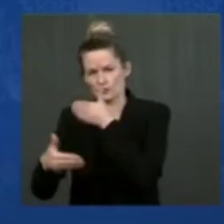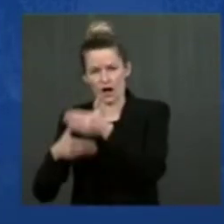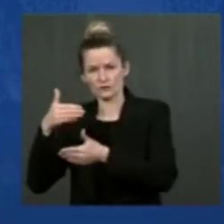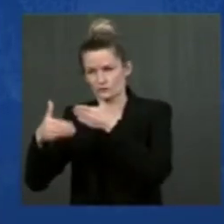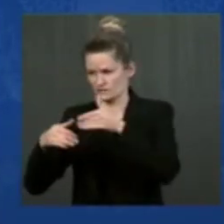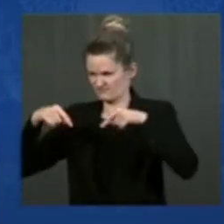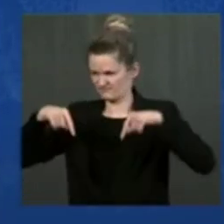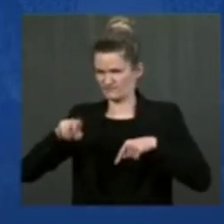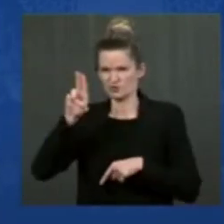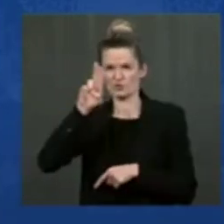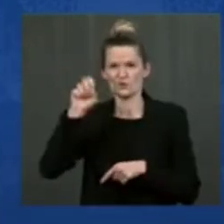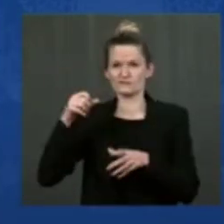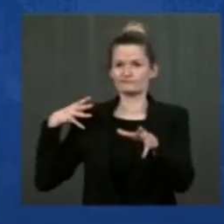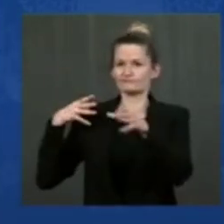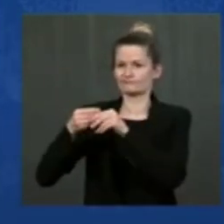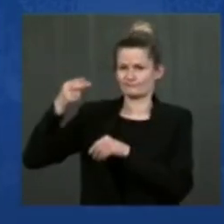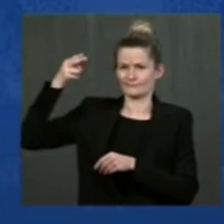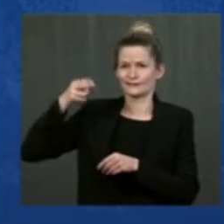That's right.